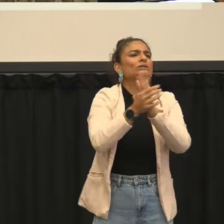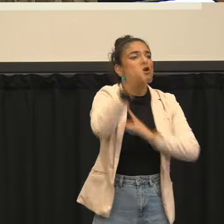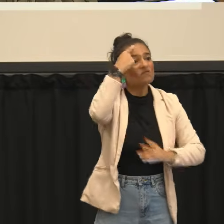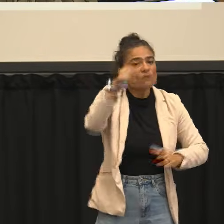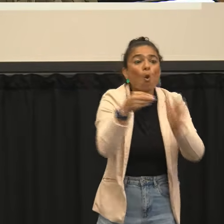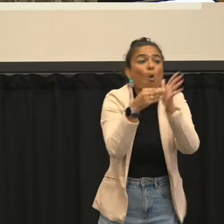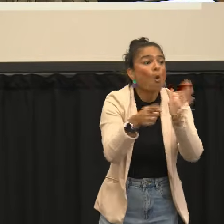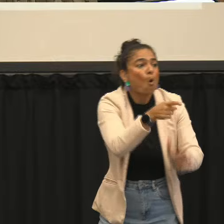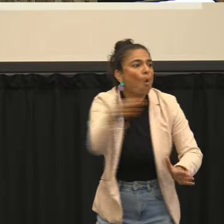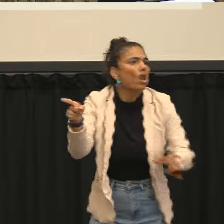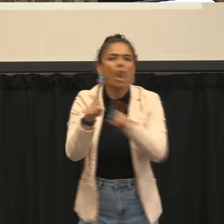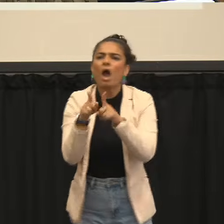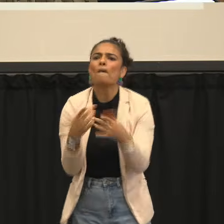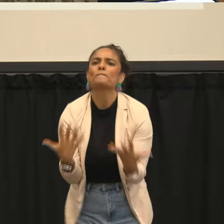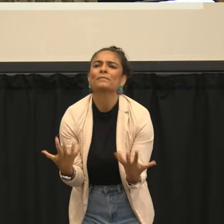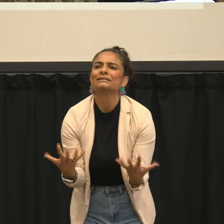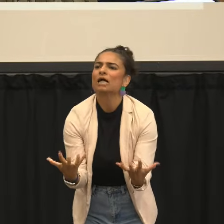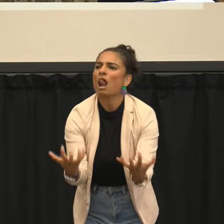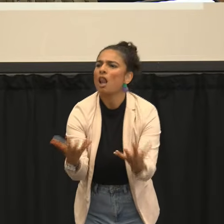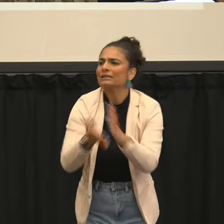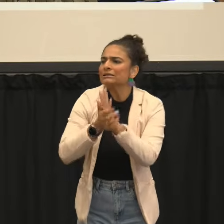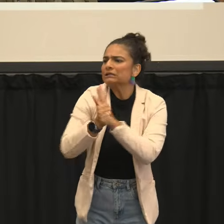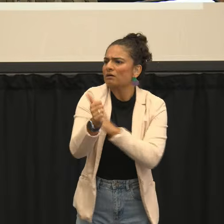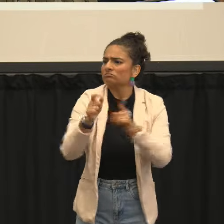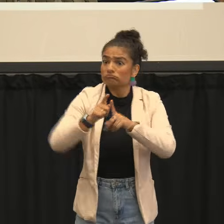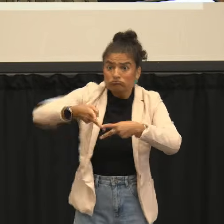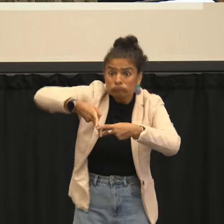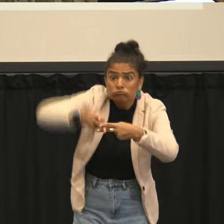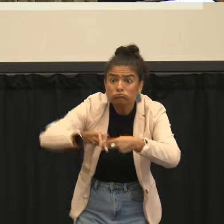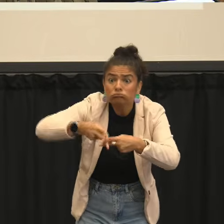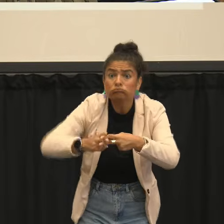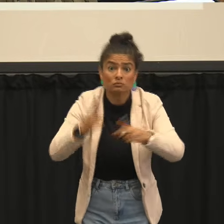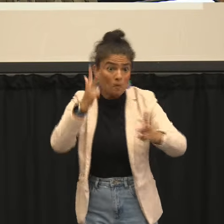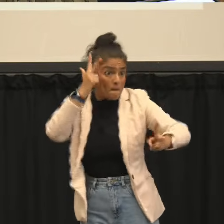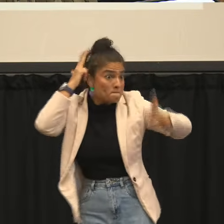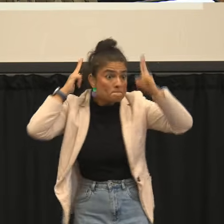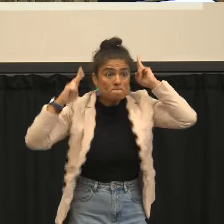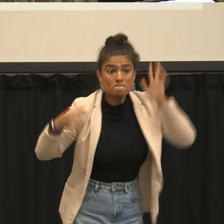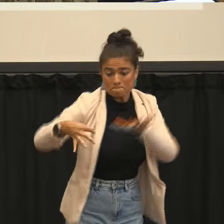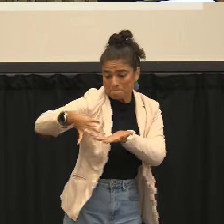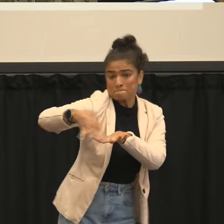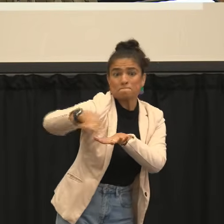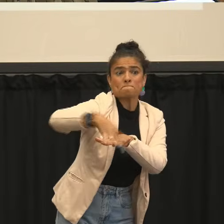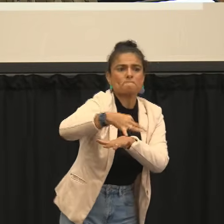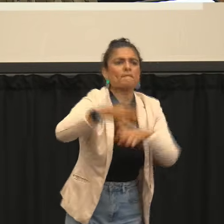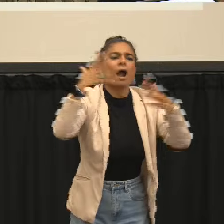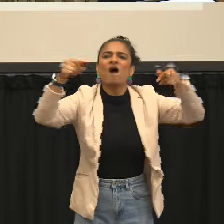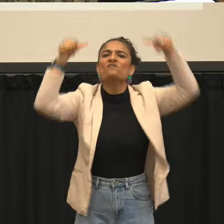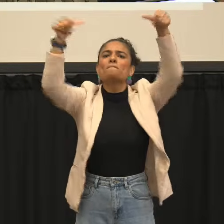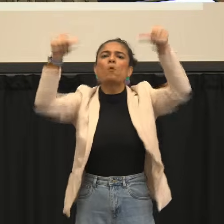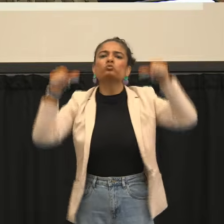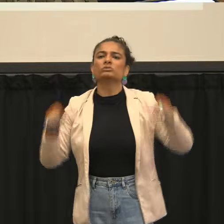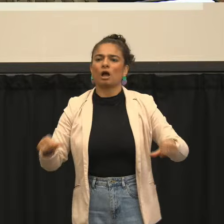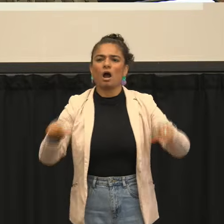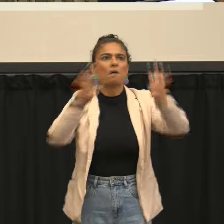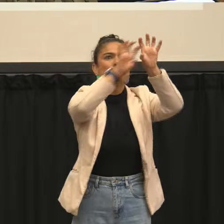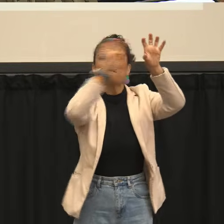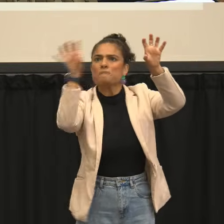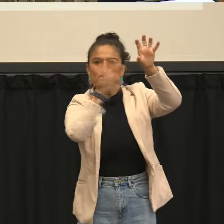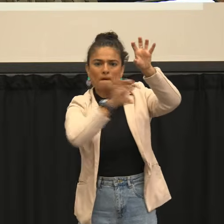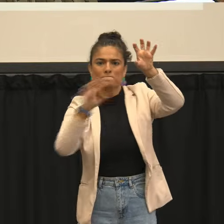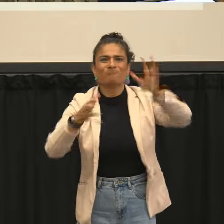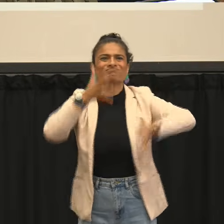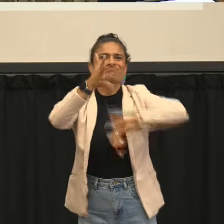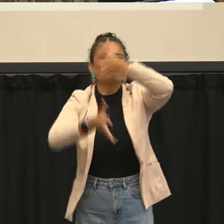no academic curriculum, this is more a curriculum for hairdressing,